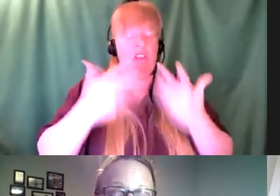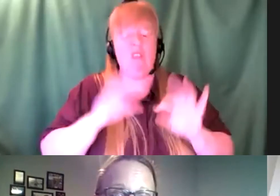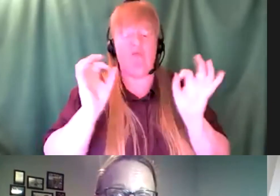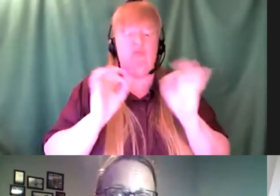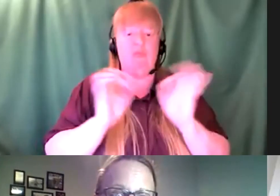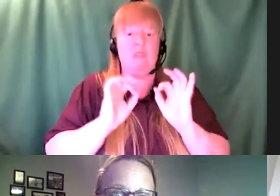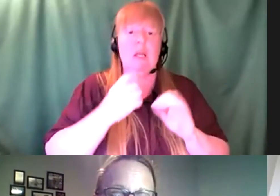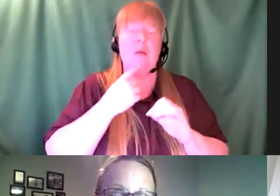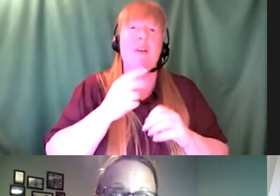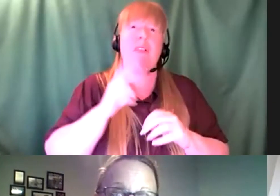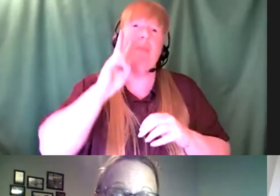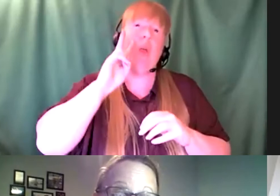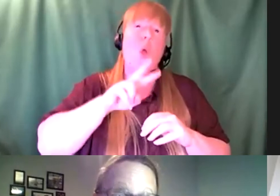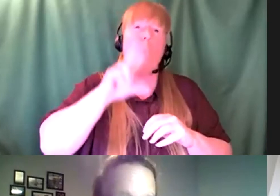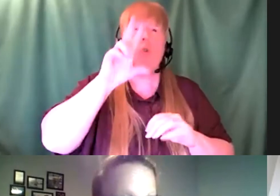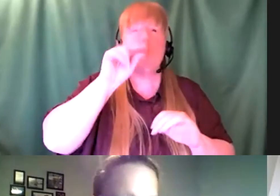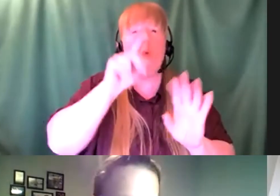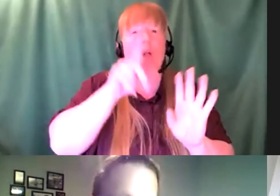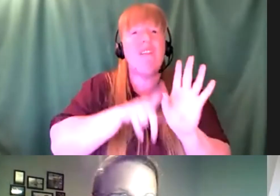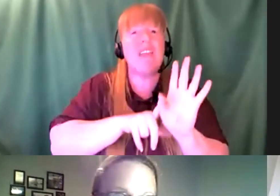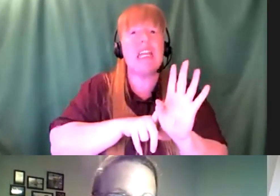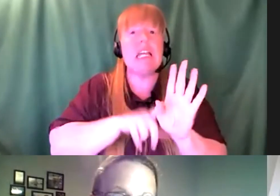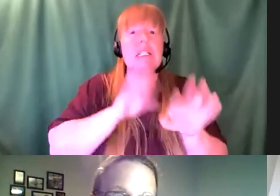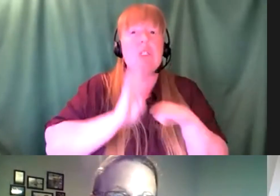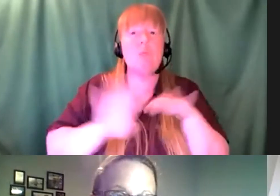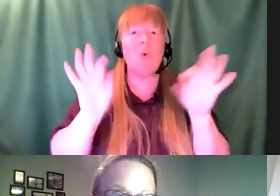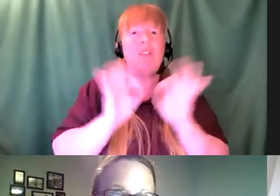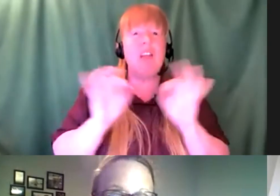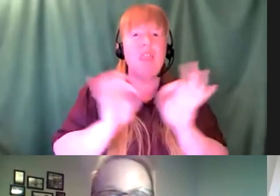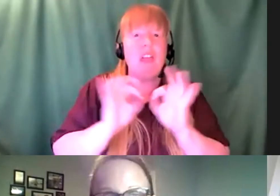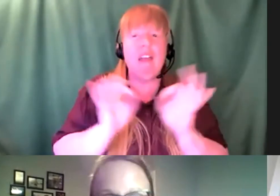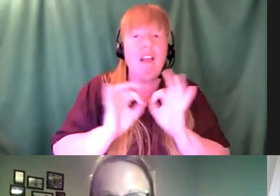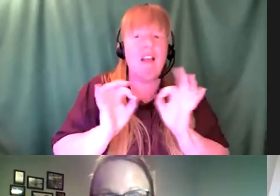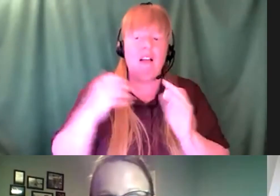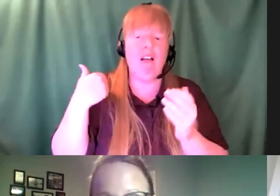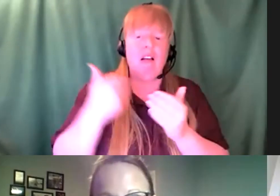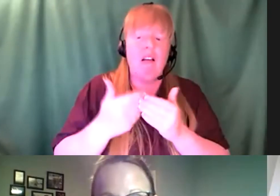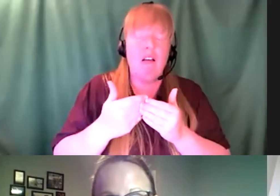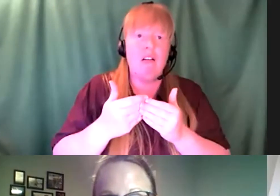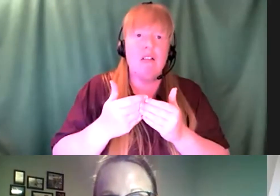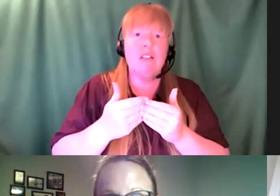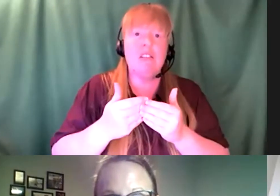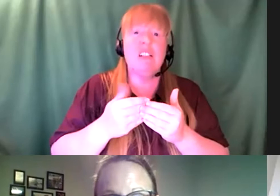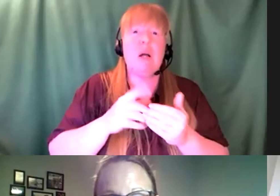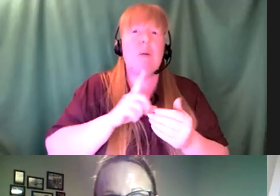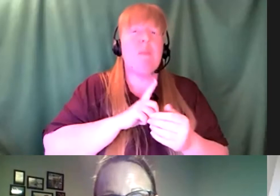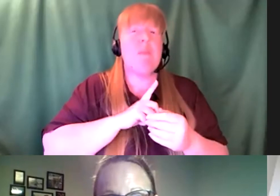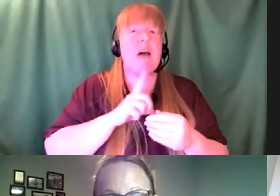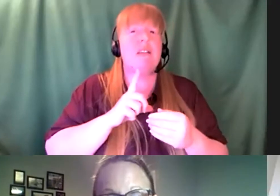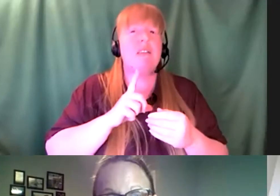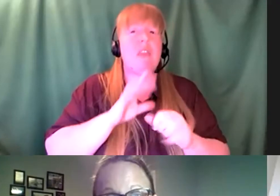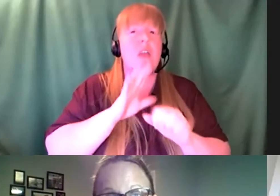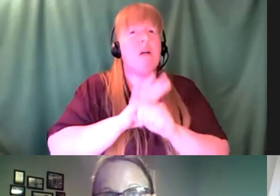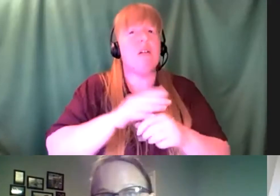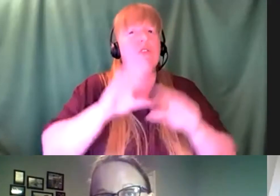sport, it was there in smaller forms, but the barrier was me. So I think that's what I mean about, you